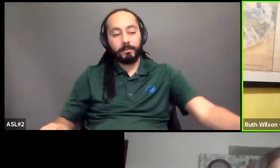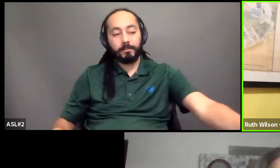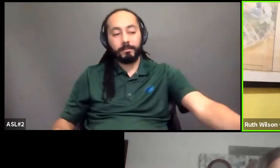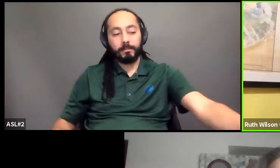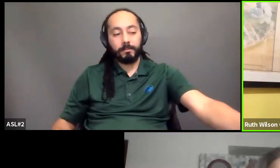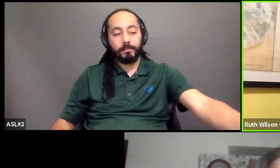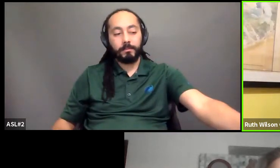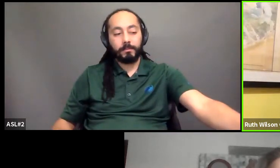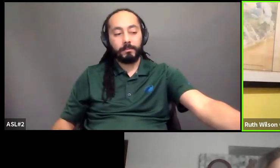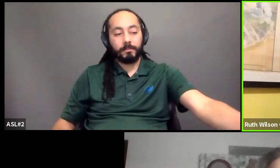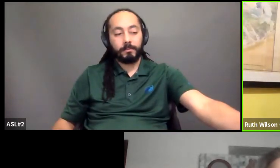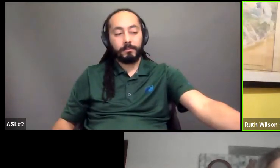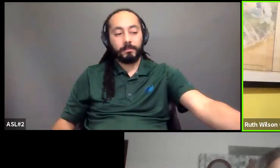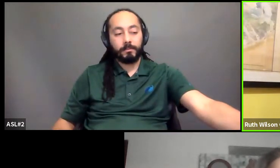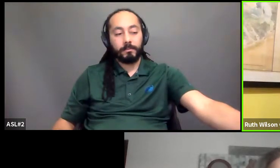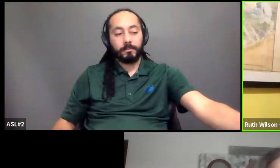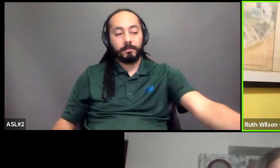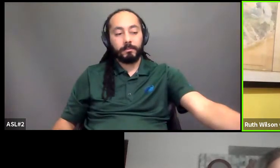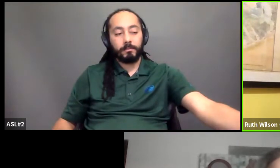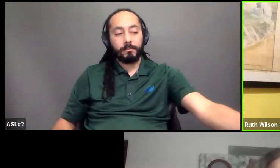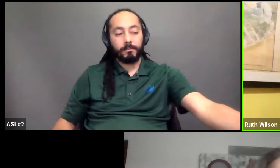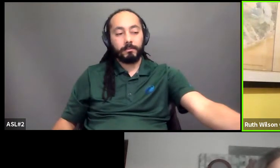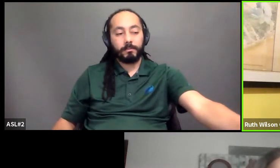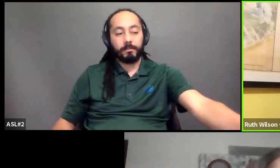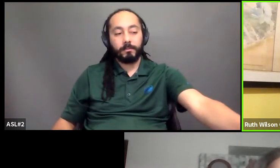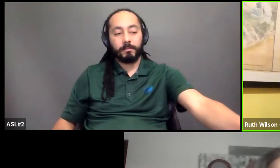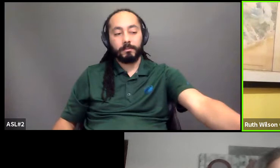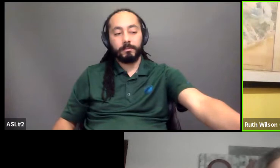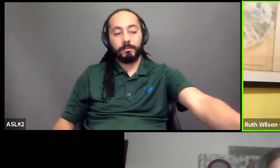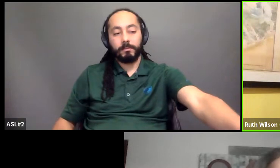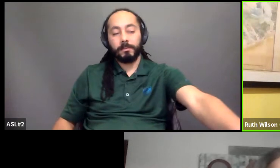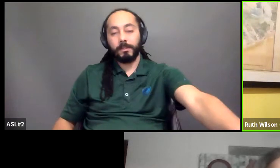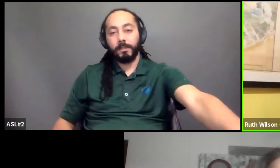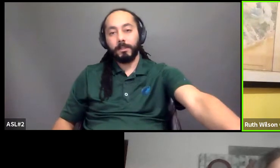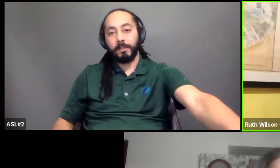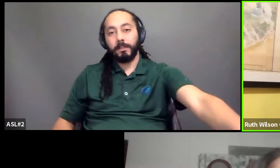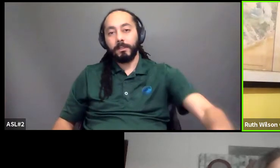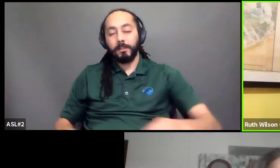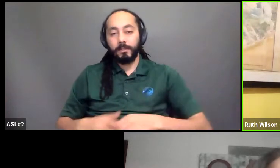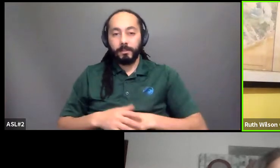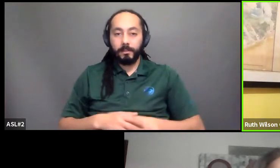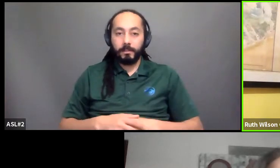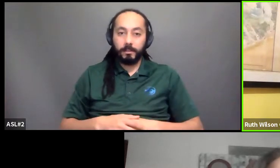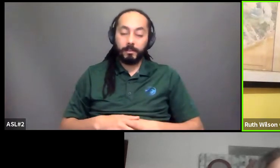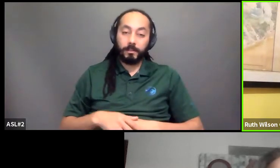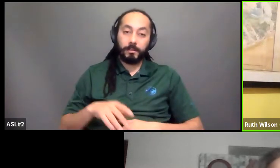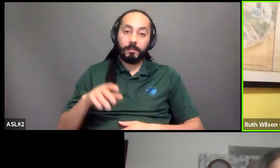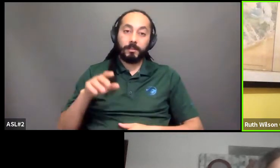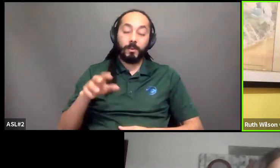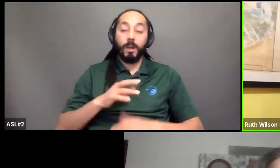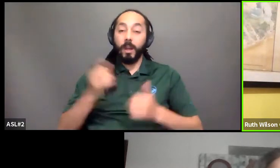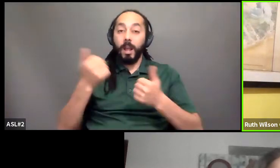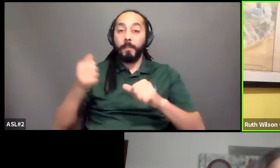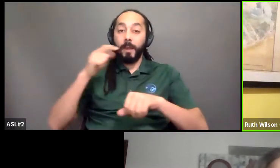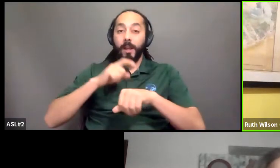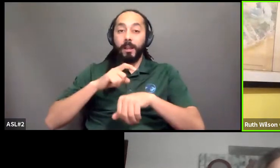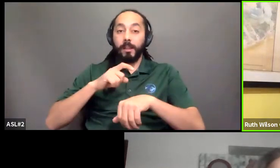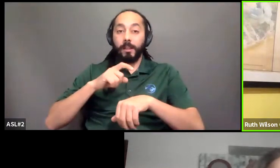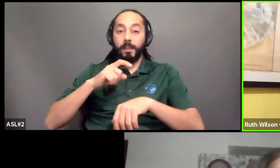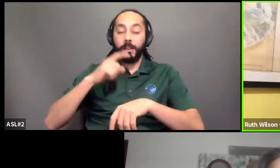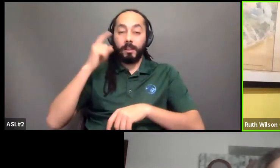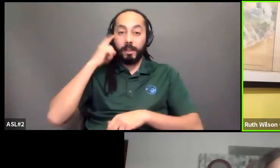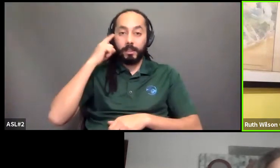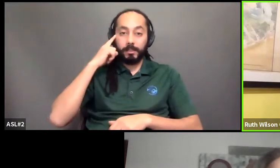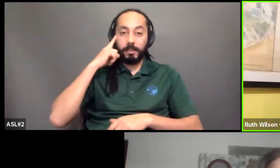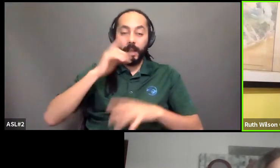Well, you know, as far as I'm concerned, anybody who thinks abolition and decolonization are parallel, are